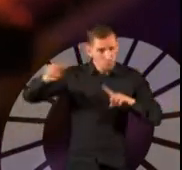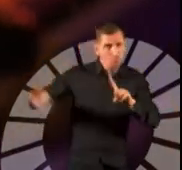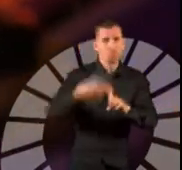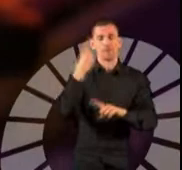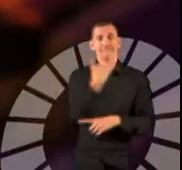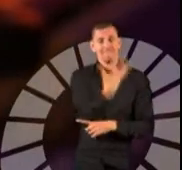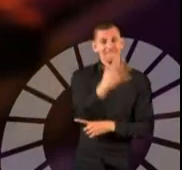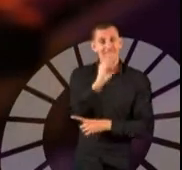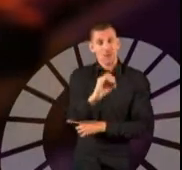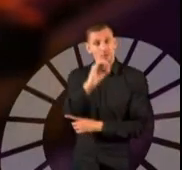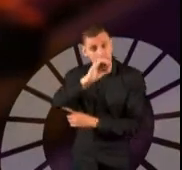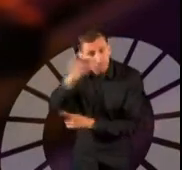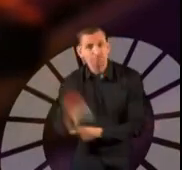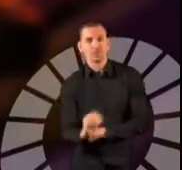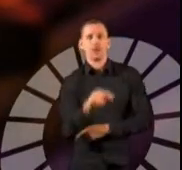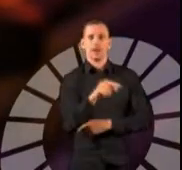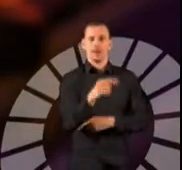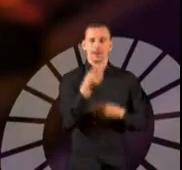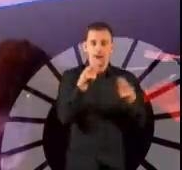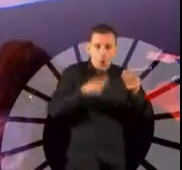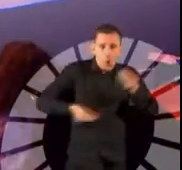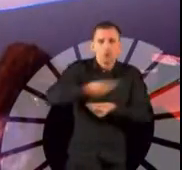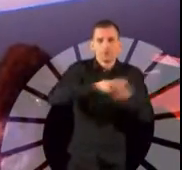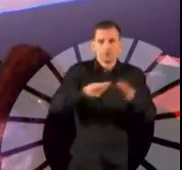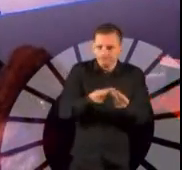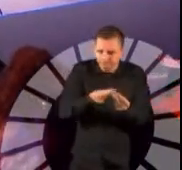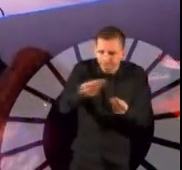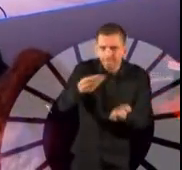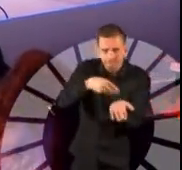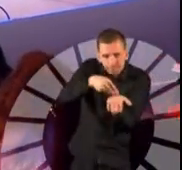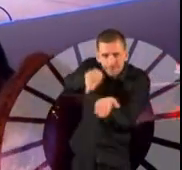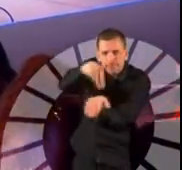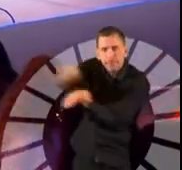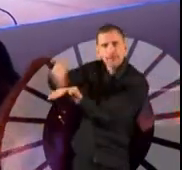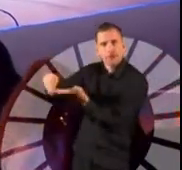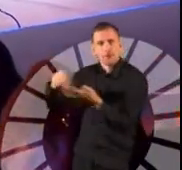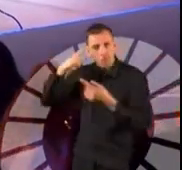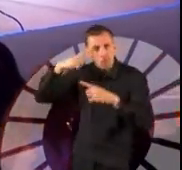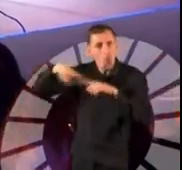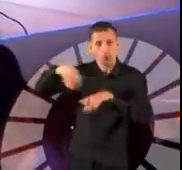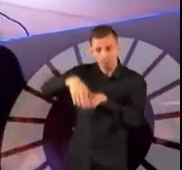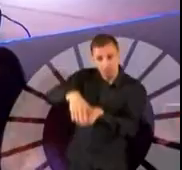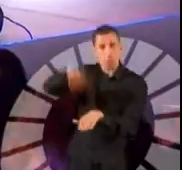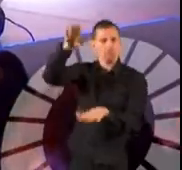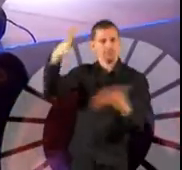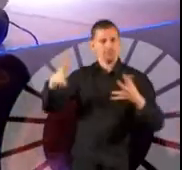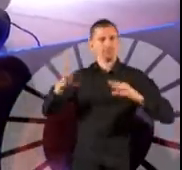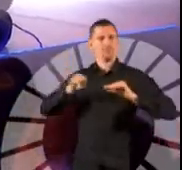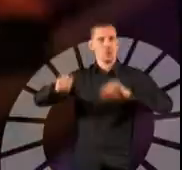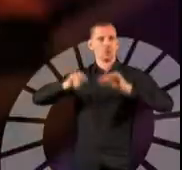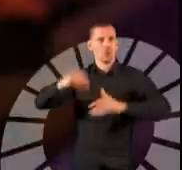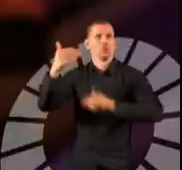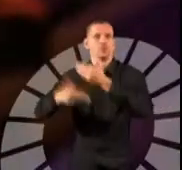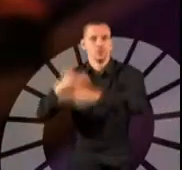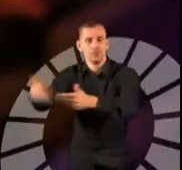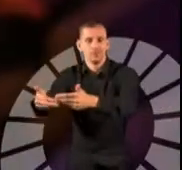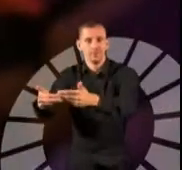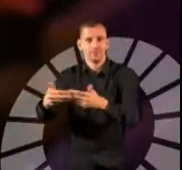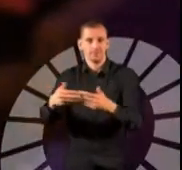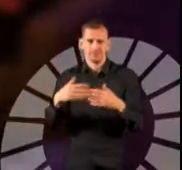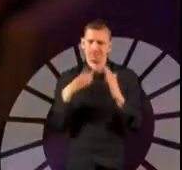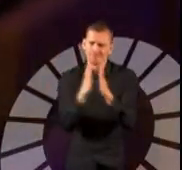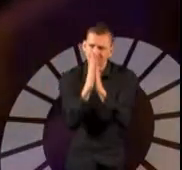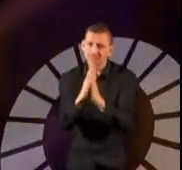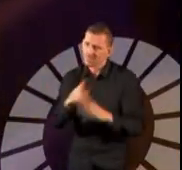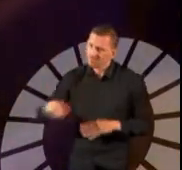expenditure should be devoted to education. You will have the opportunity this year once again to make